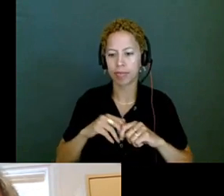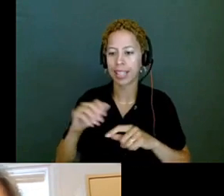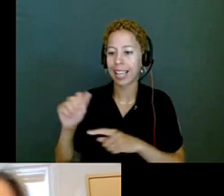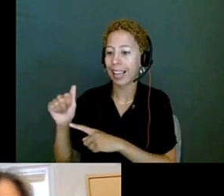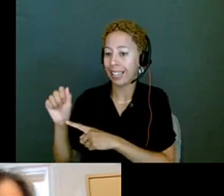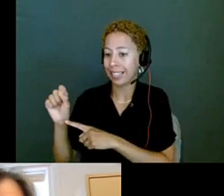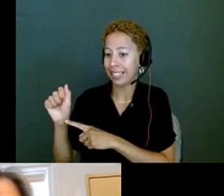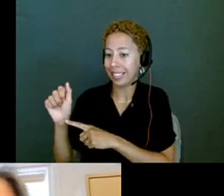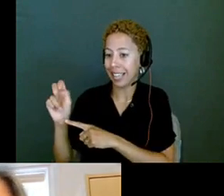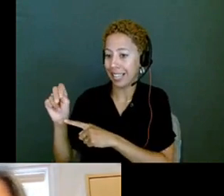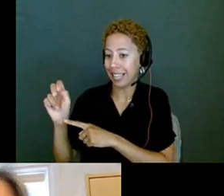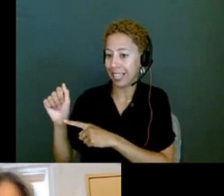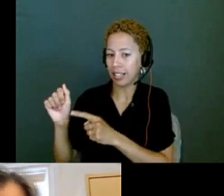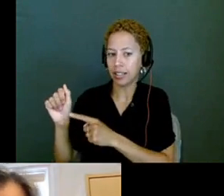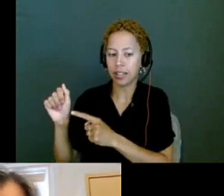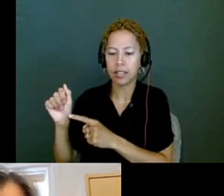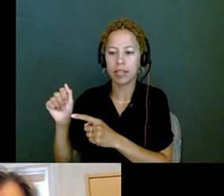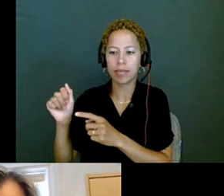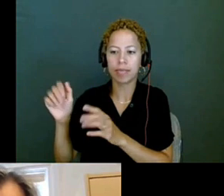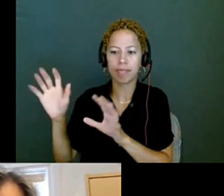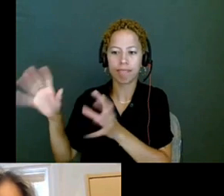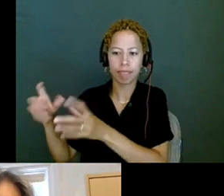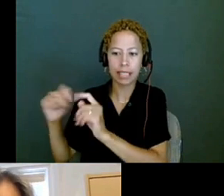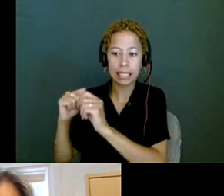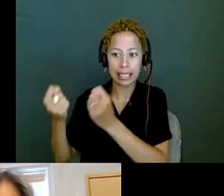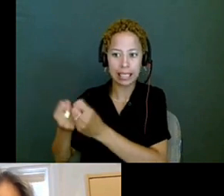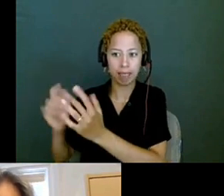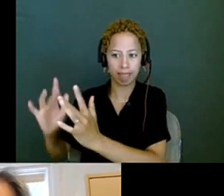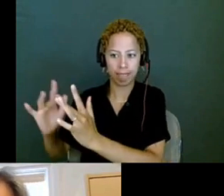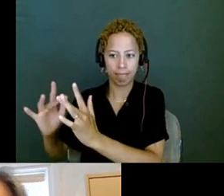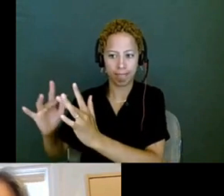you can actually keep your team connected as well.